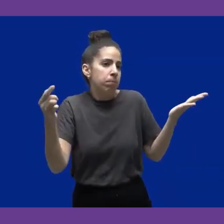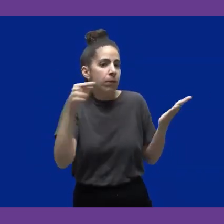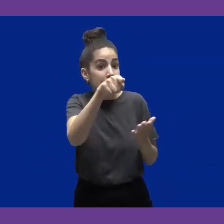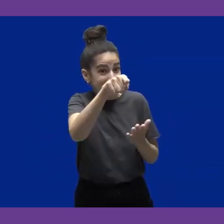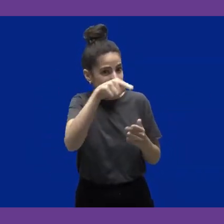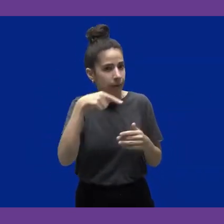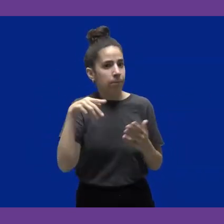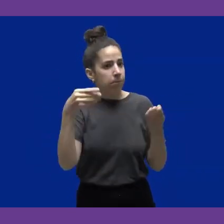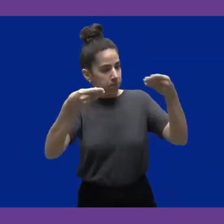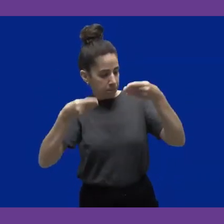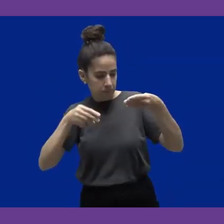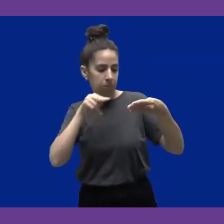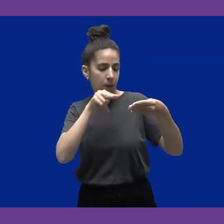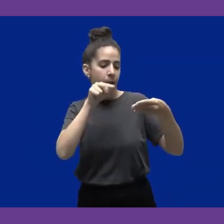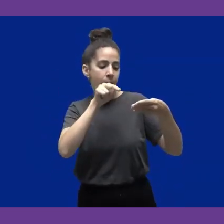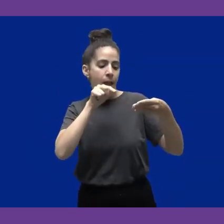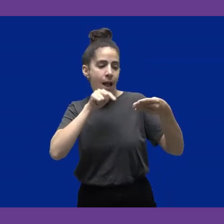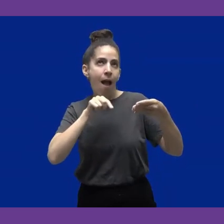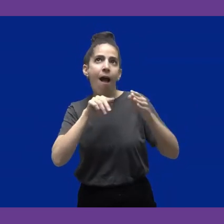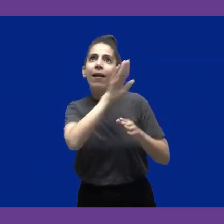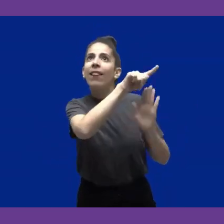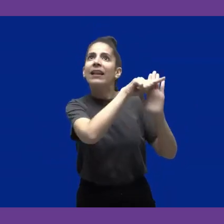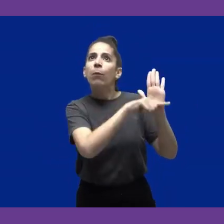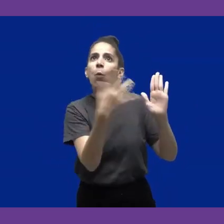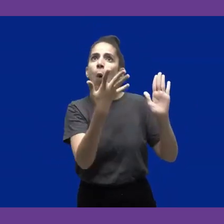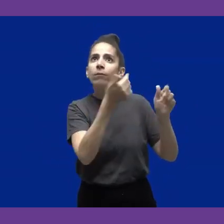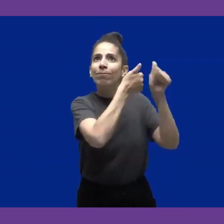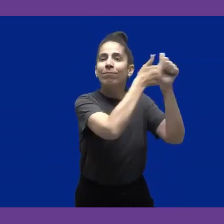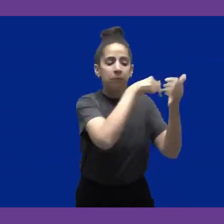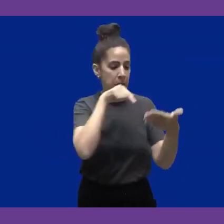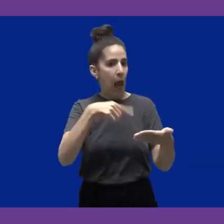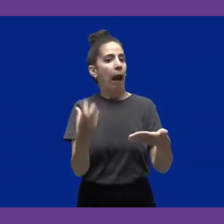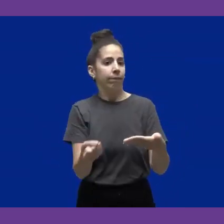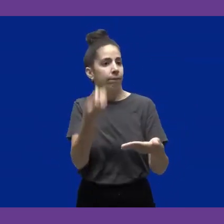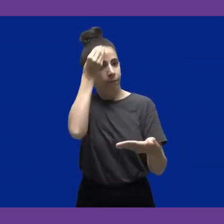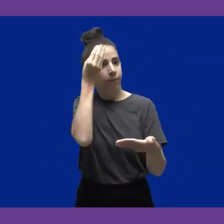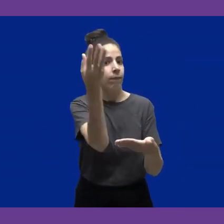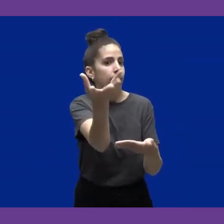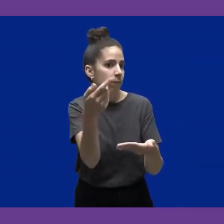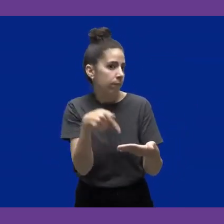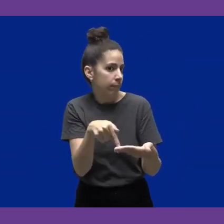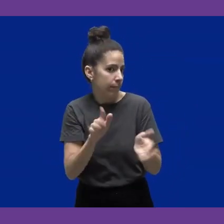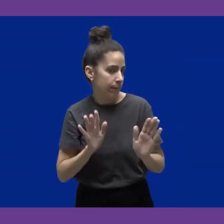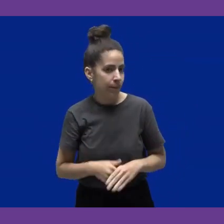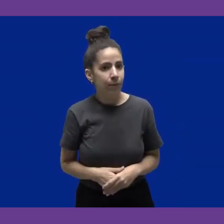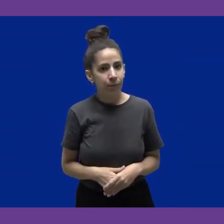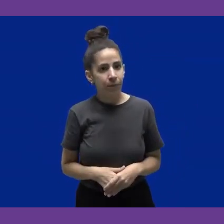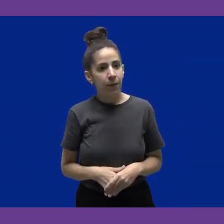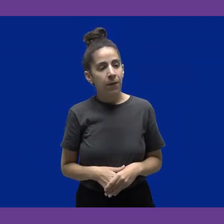Thank you very much. We have another very interesting question about consumer complaints. So I would like to refer to